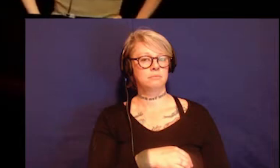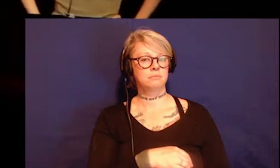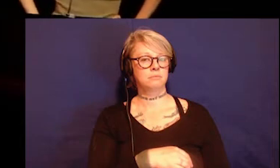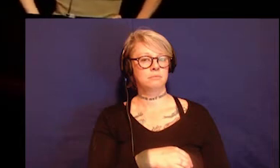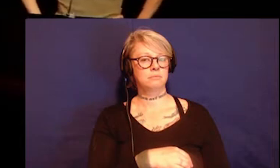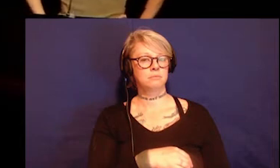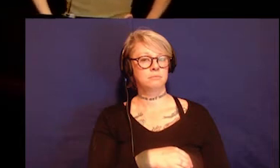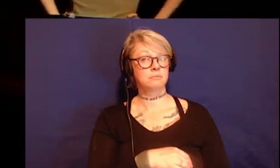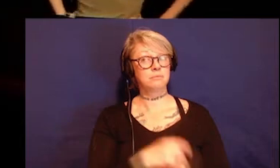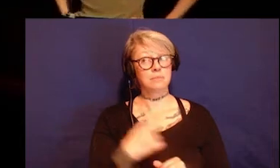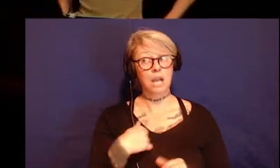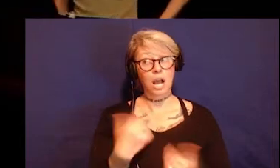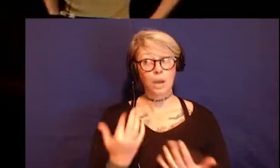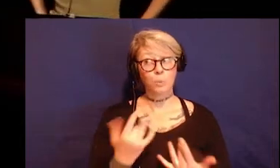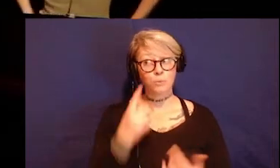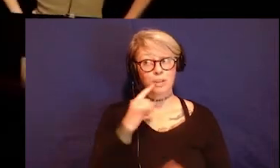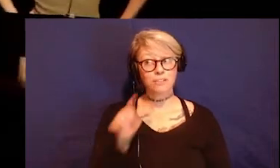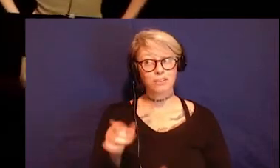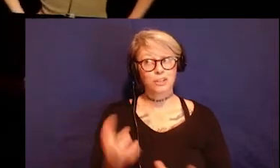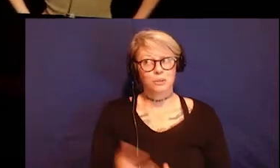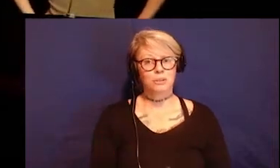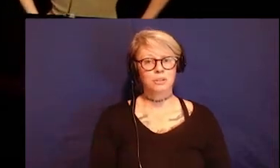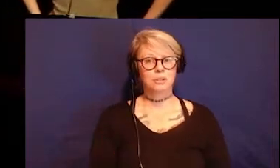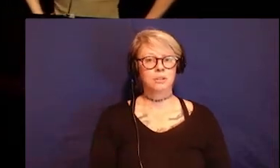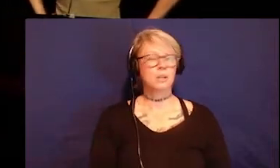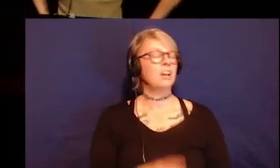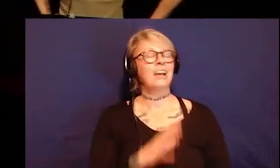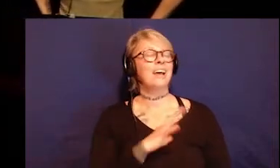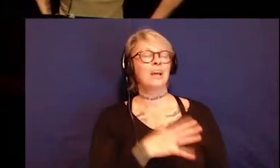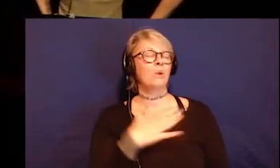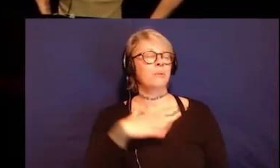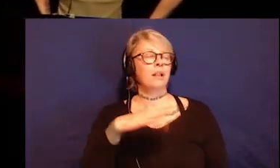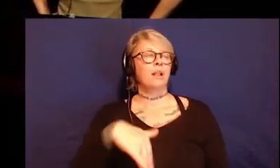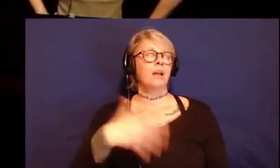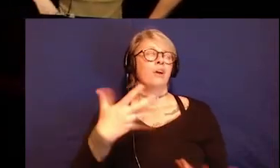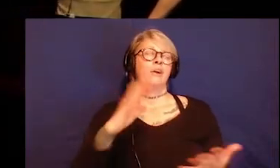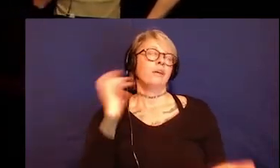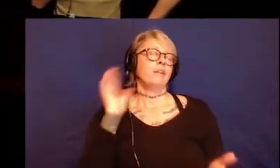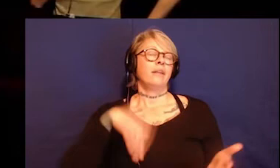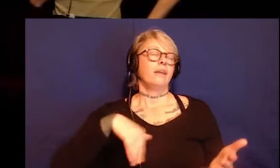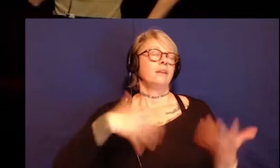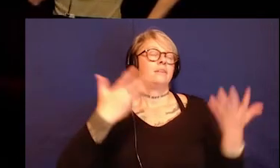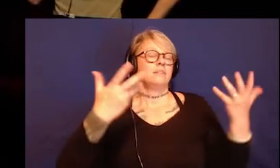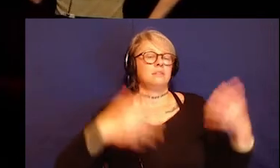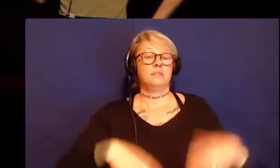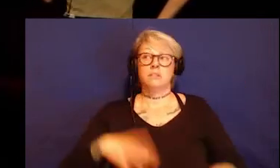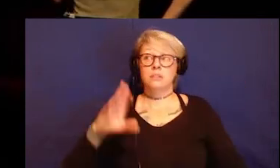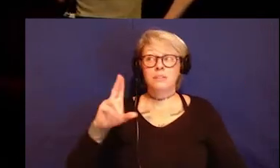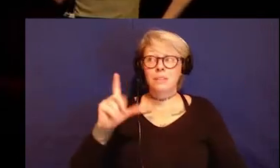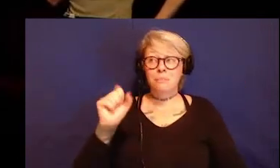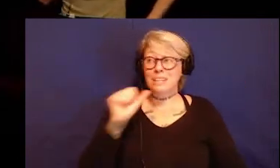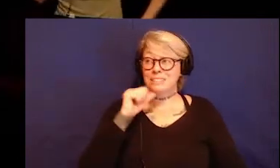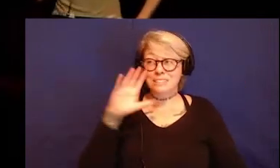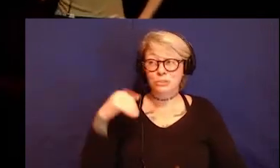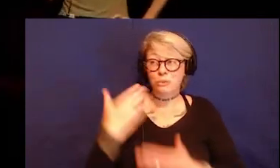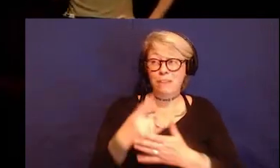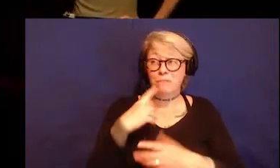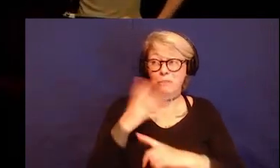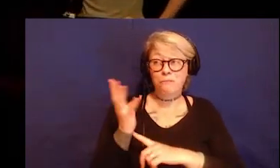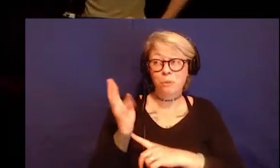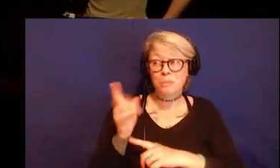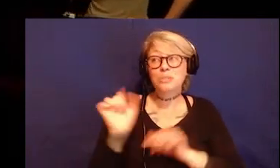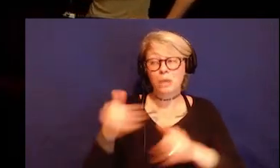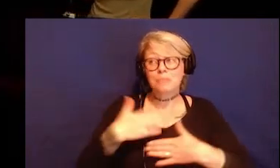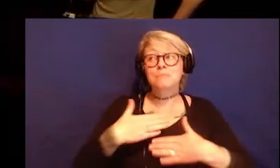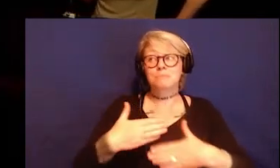I would have waited for you. I didn't want to be later than I already am. Well, the bus doesn't come for another 4 minutes, so you can